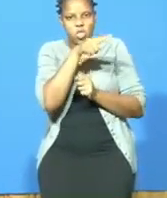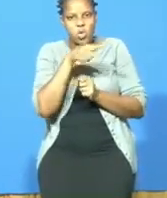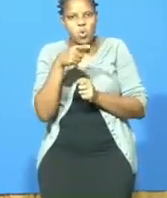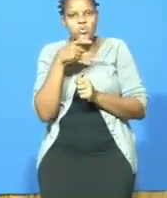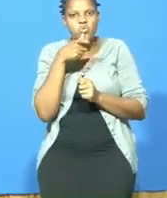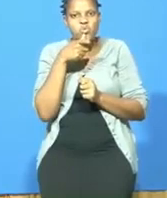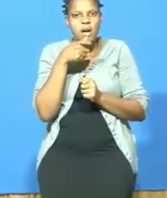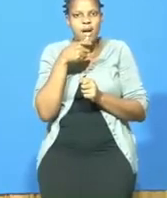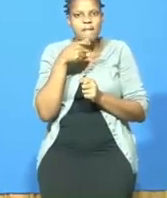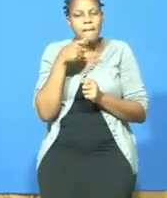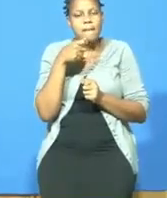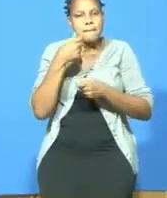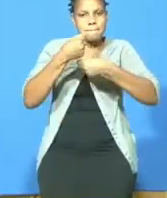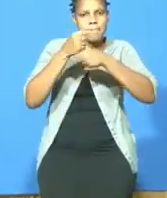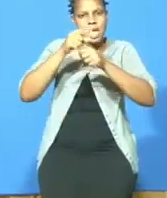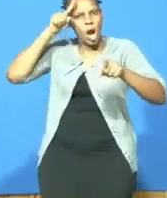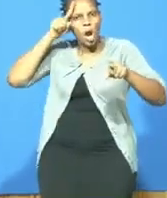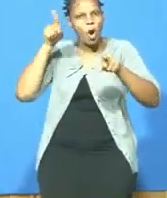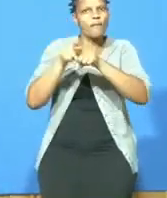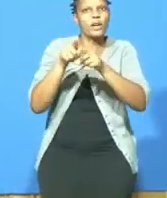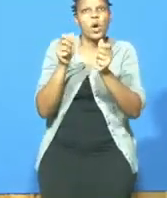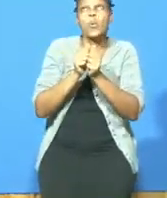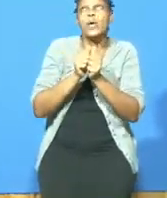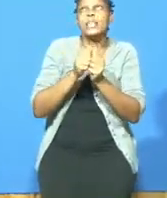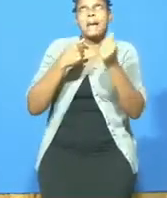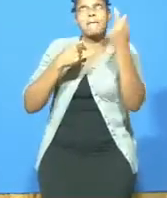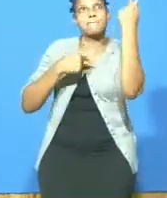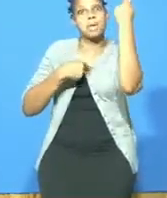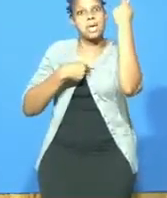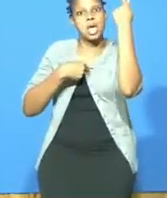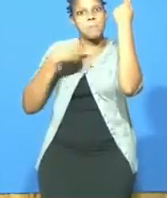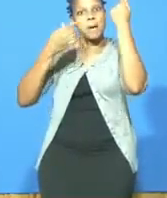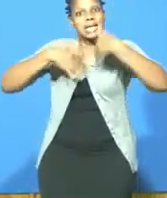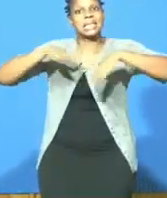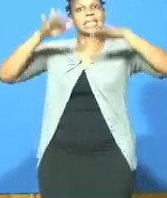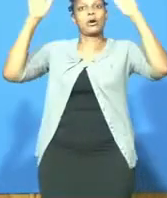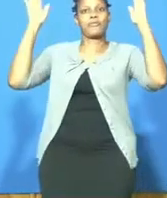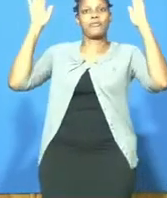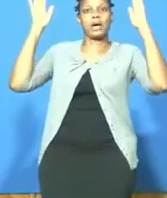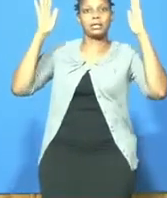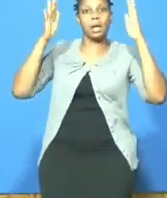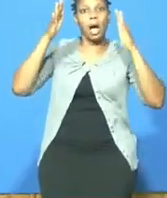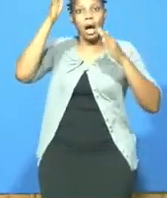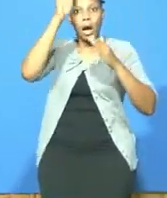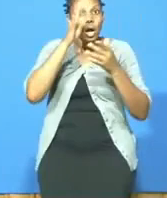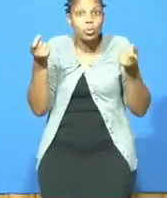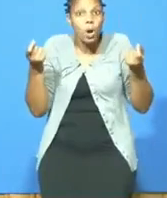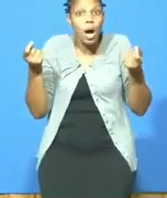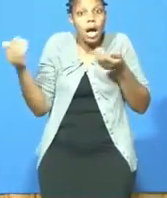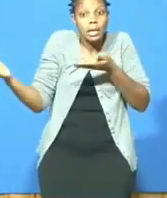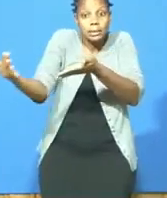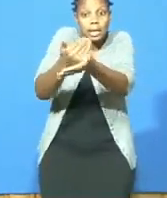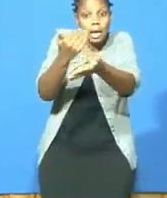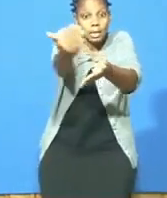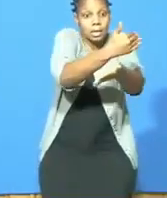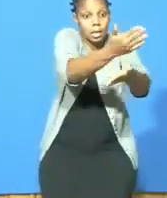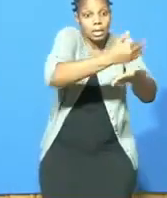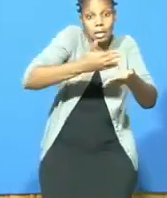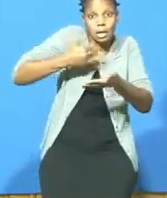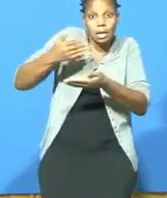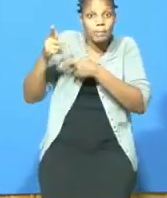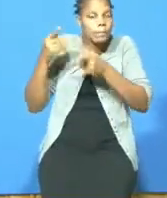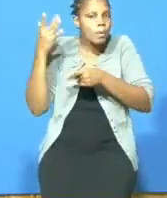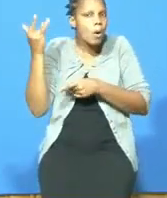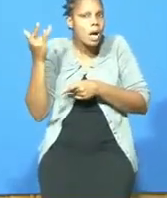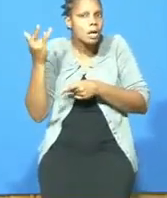a covenant with me by sacrifice." God is gathering his people. Why? So that there